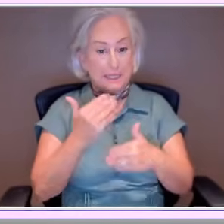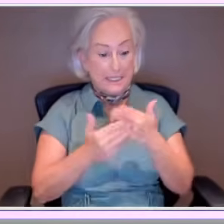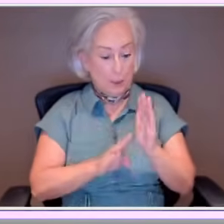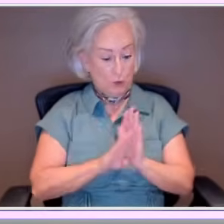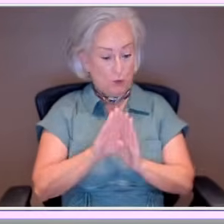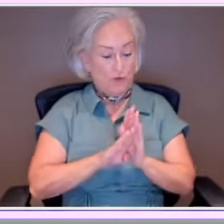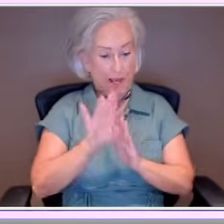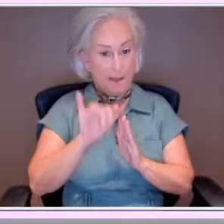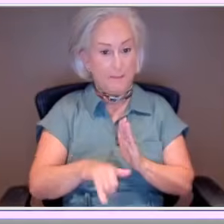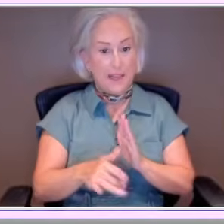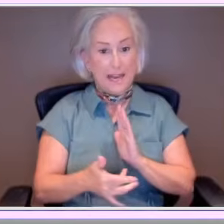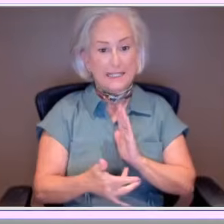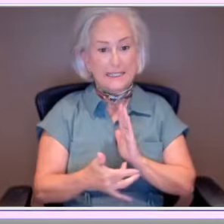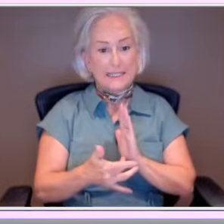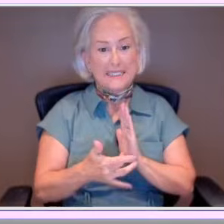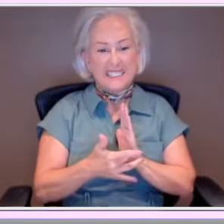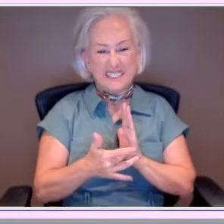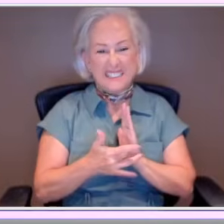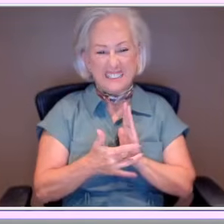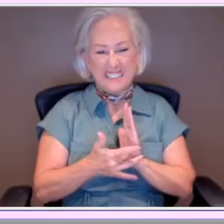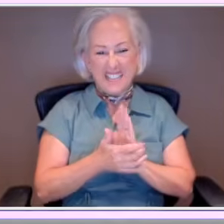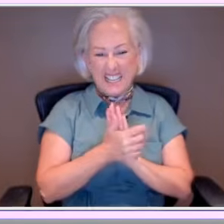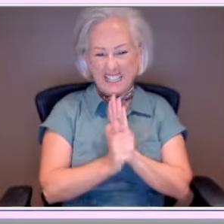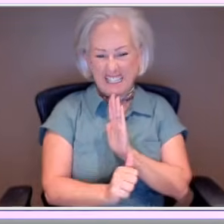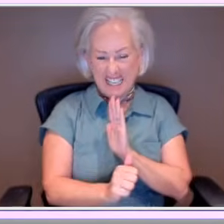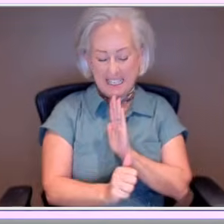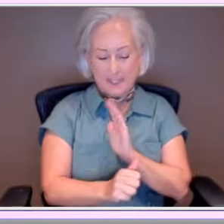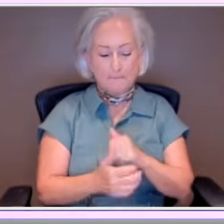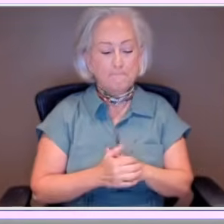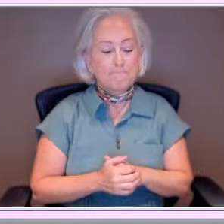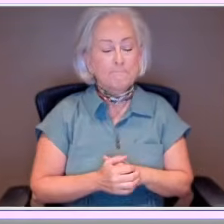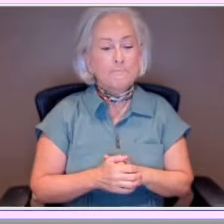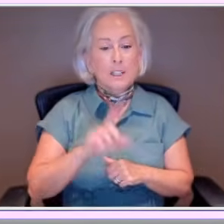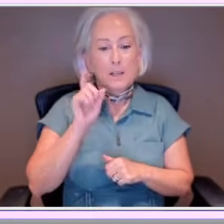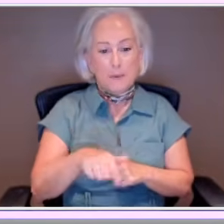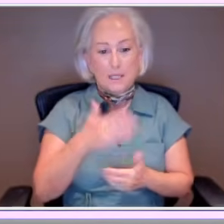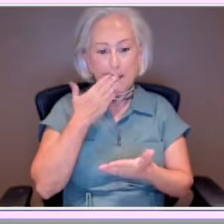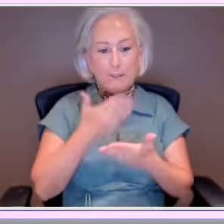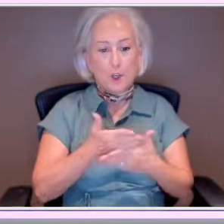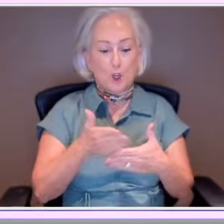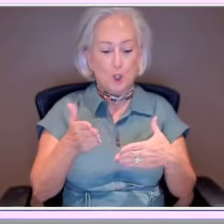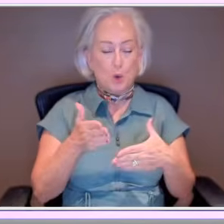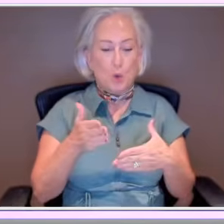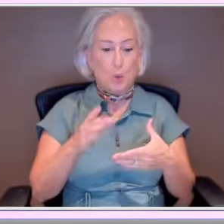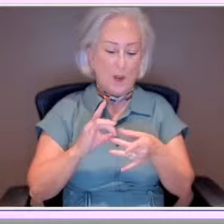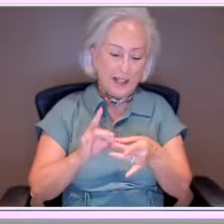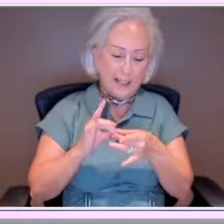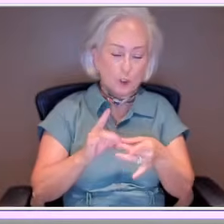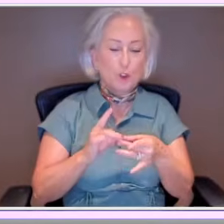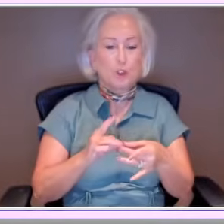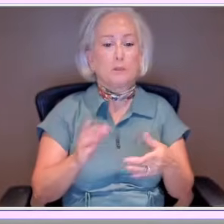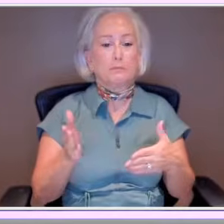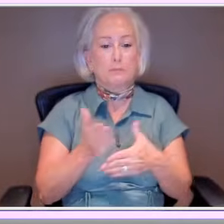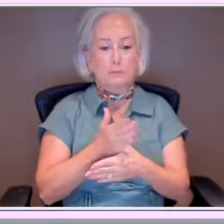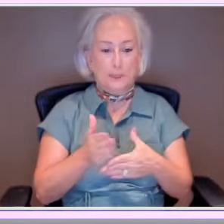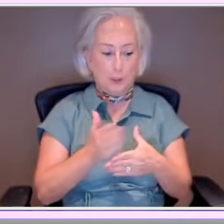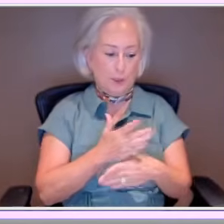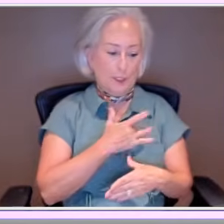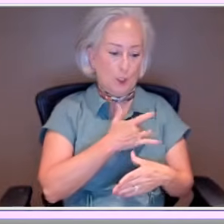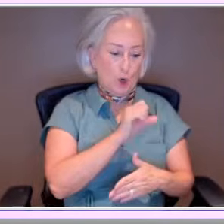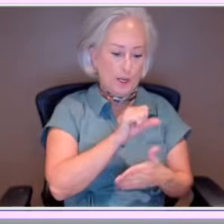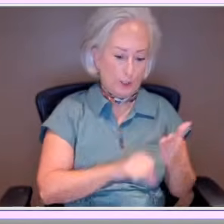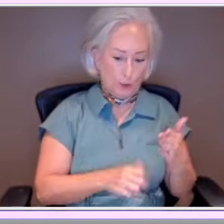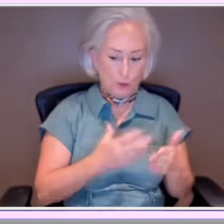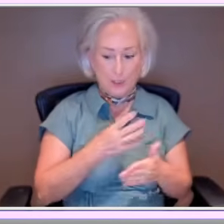You also have to have a really good relationship both between cardiology and cardiac surgery in our field. There's other fields that resemble that as well, but especially in ours